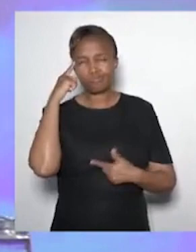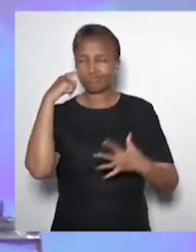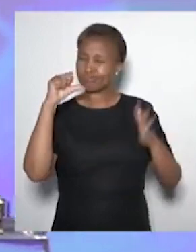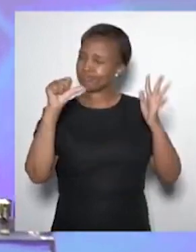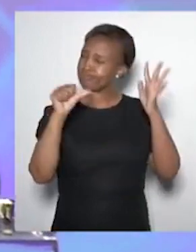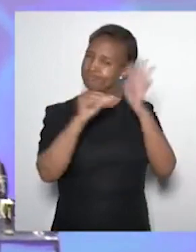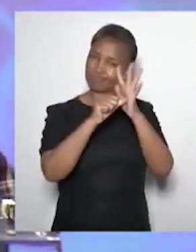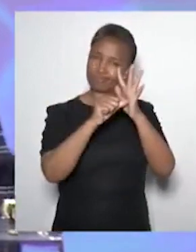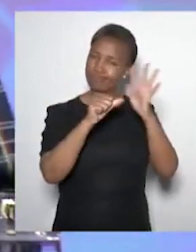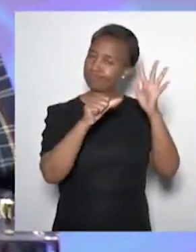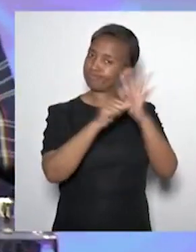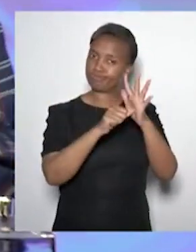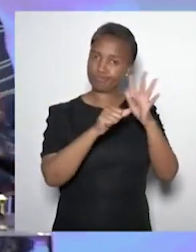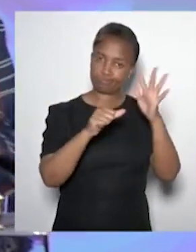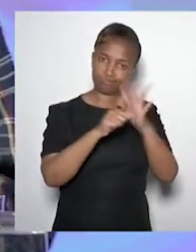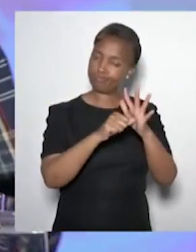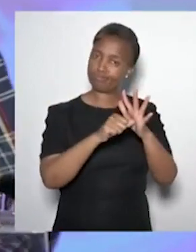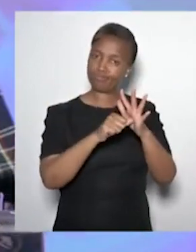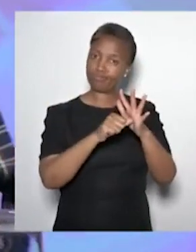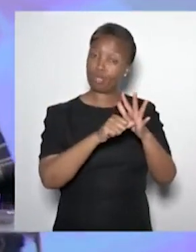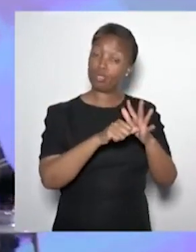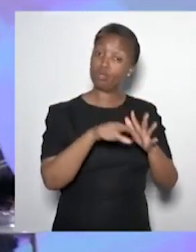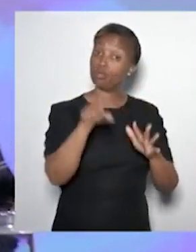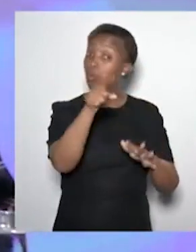crucially important to us